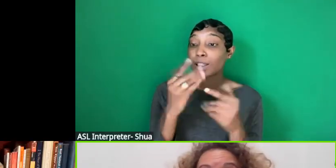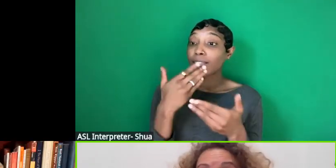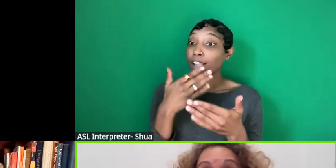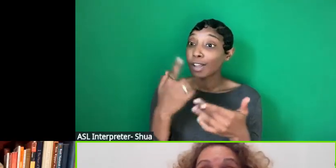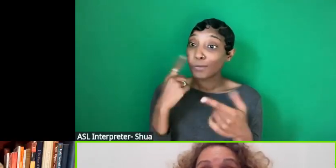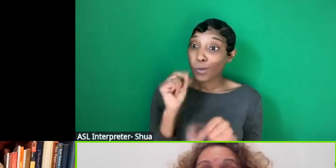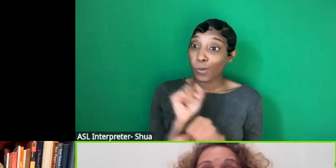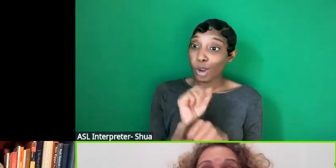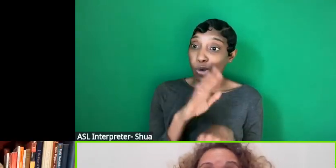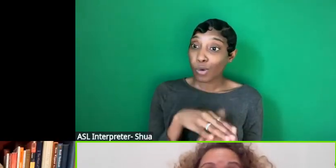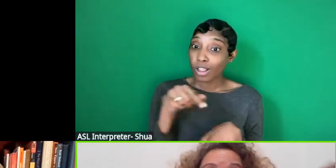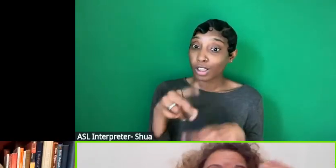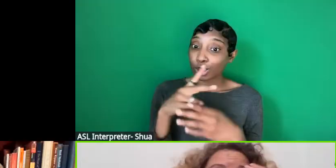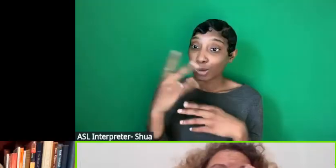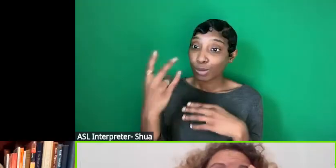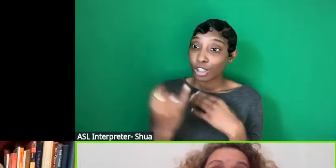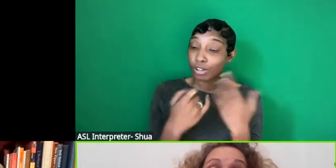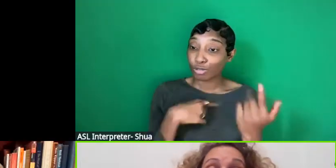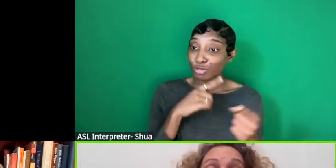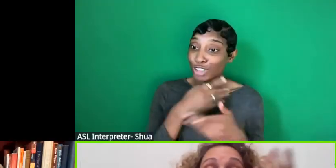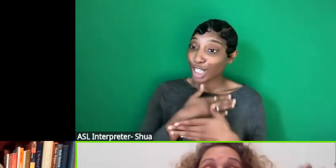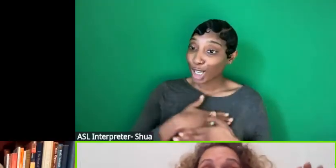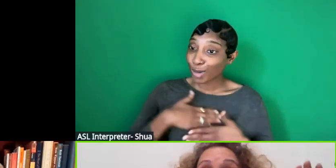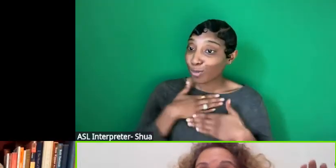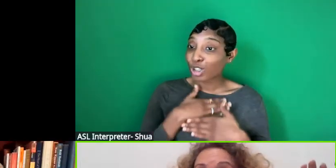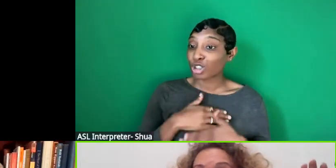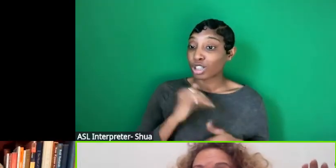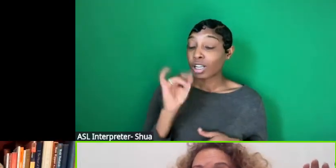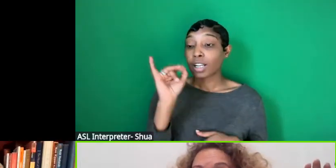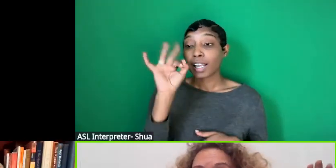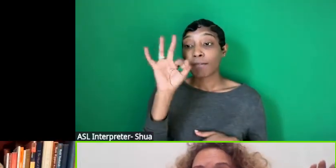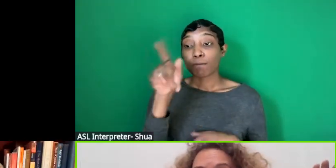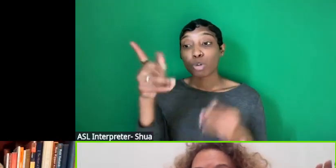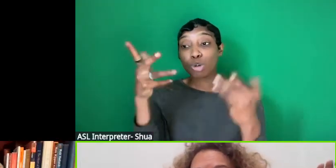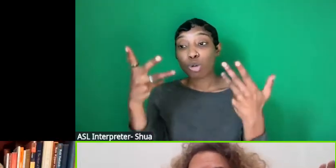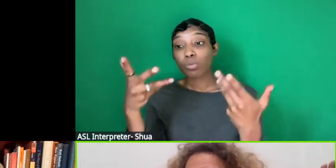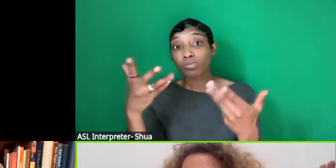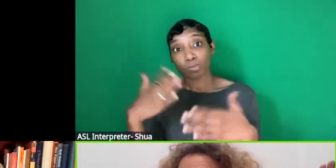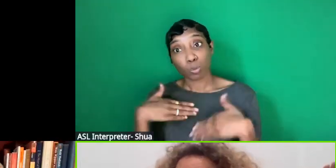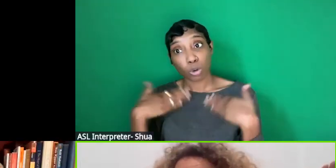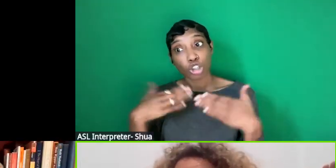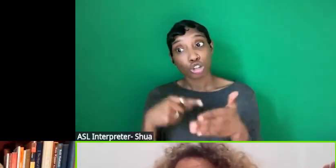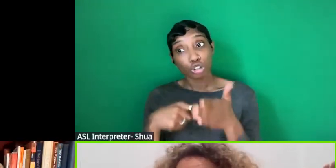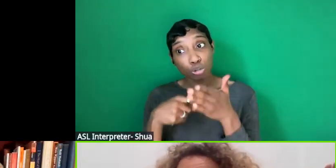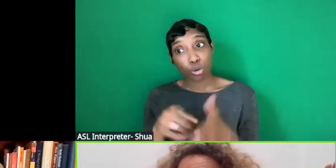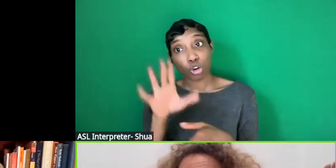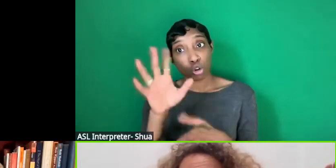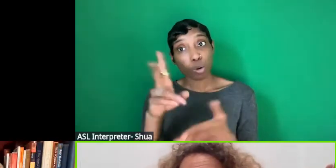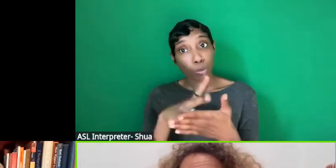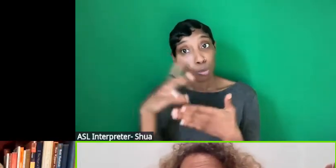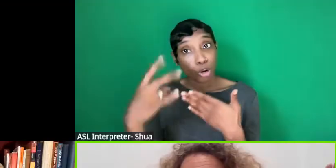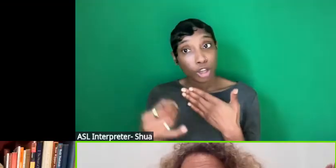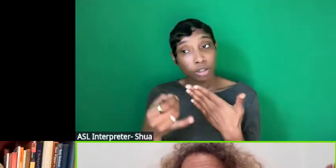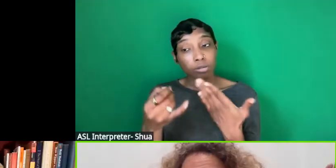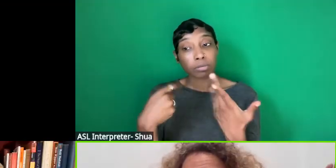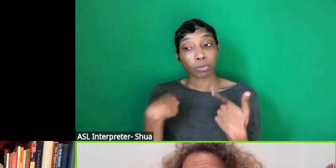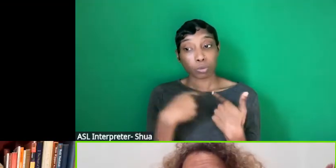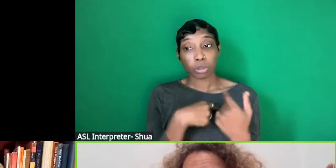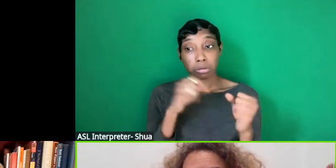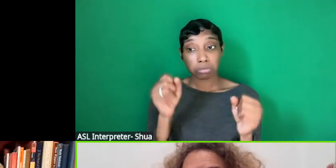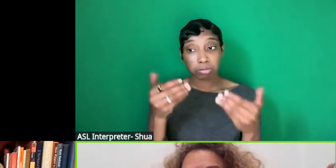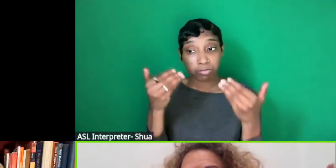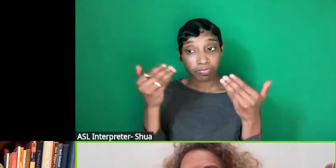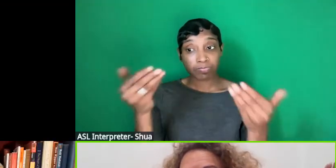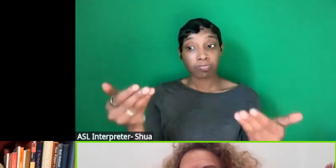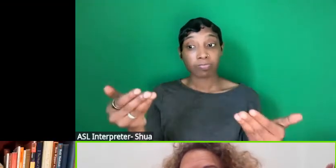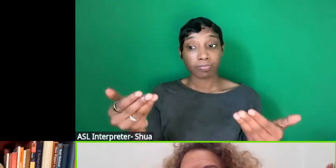on the project today. I really appreciate it. And if you are willing to show your finished project, we can go ahead